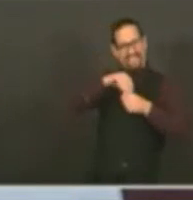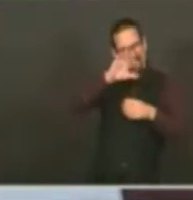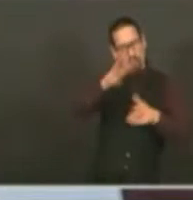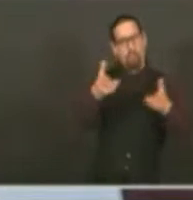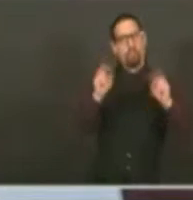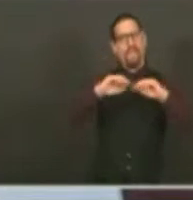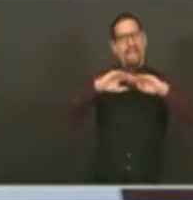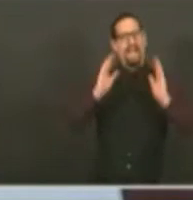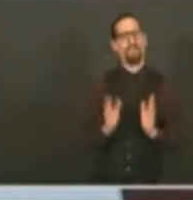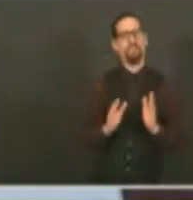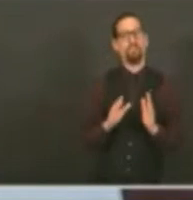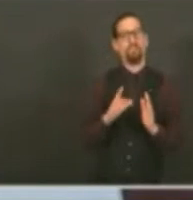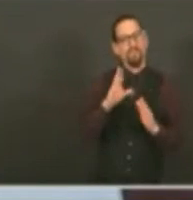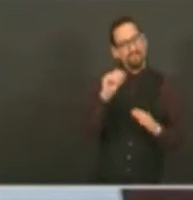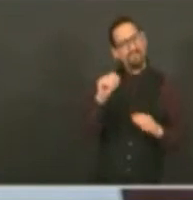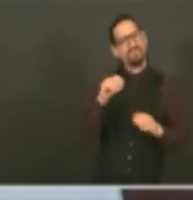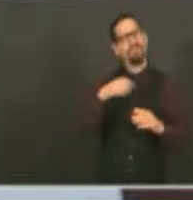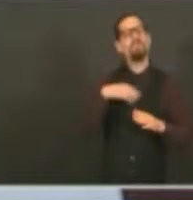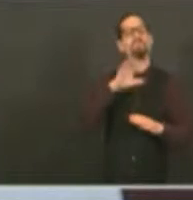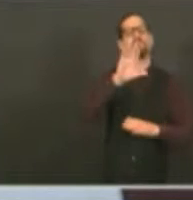to go into that in a few minutes.